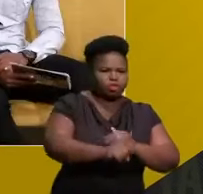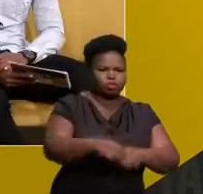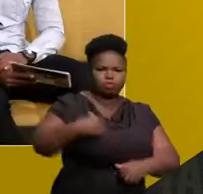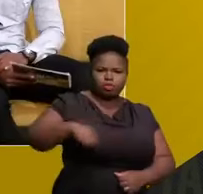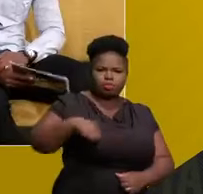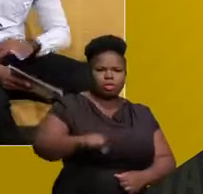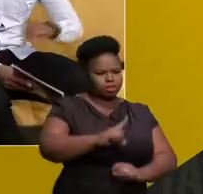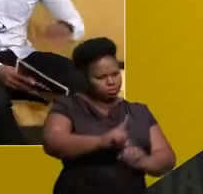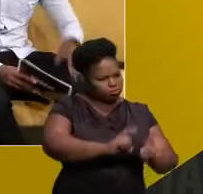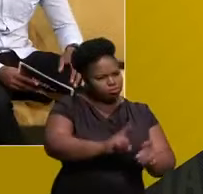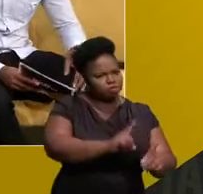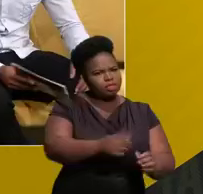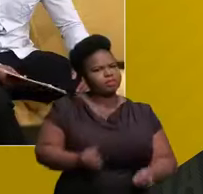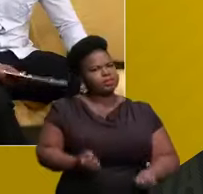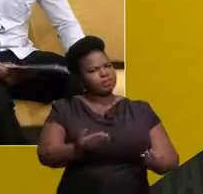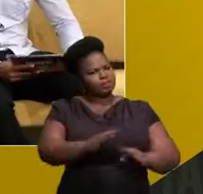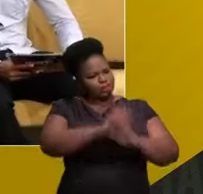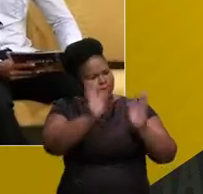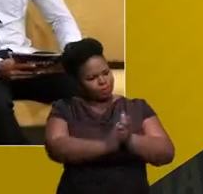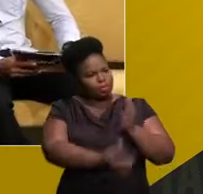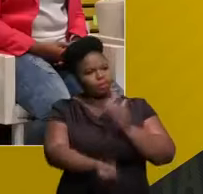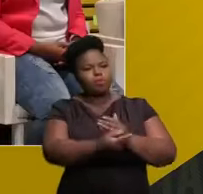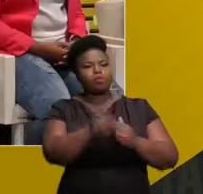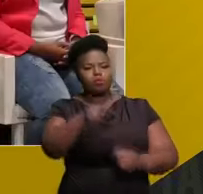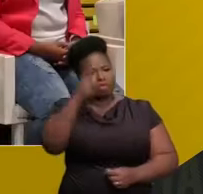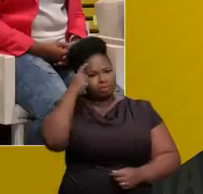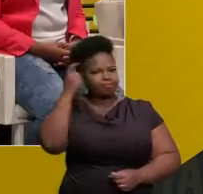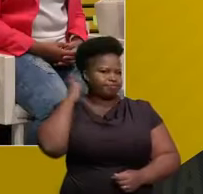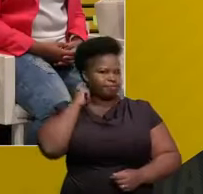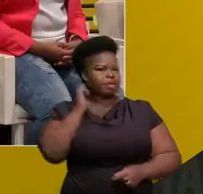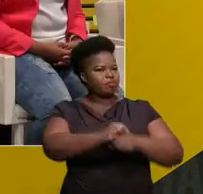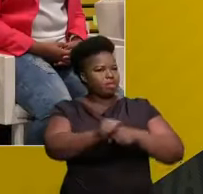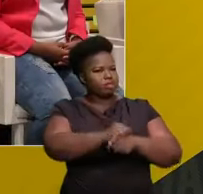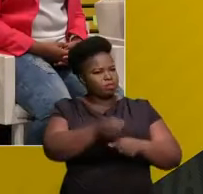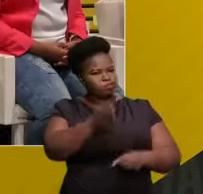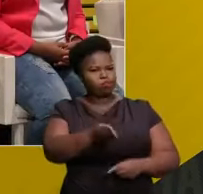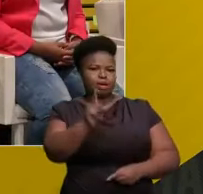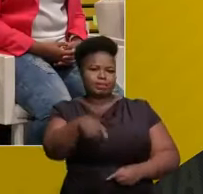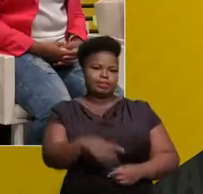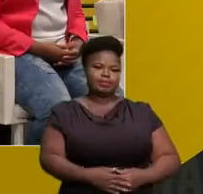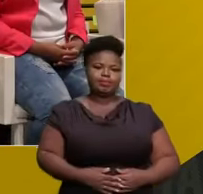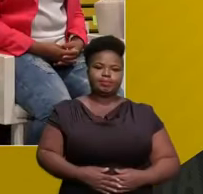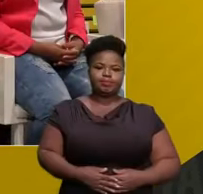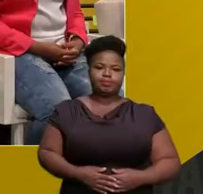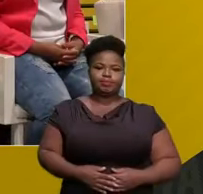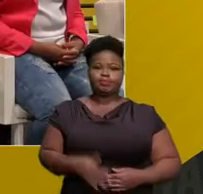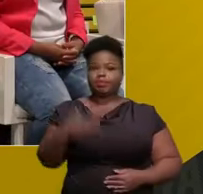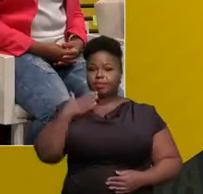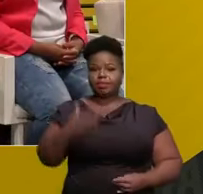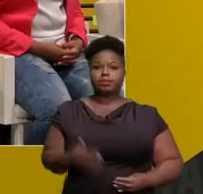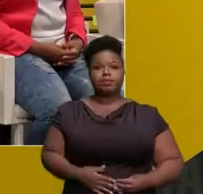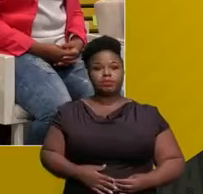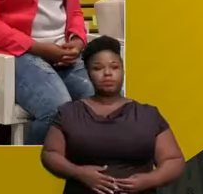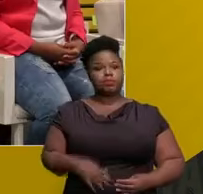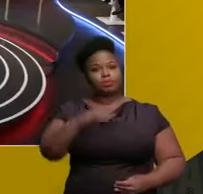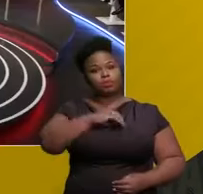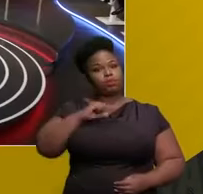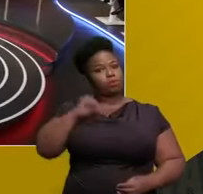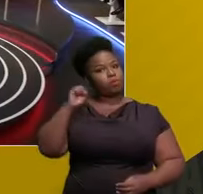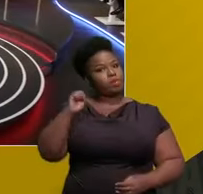questions, ask a service deliverer what's happening. We need to be out there practically on the ground. Thank you. And